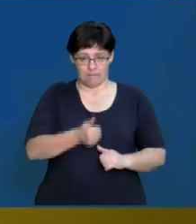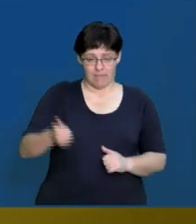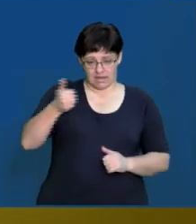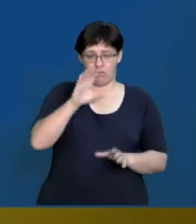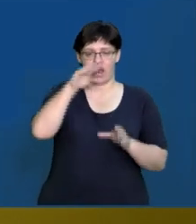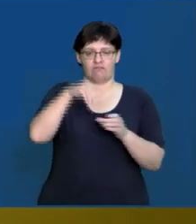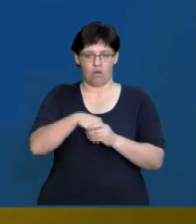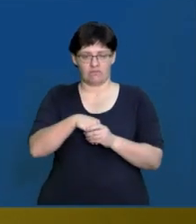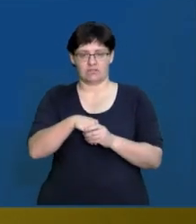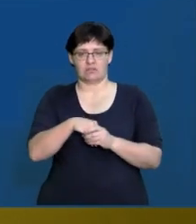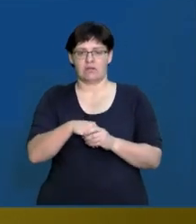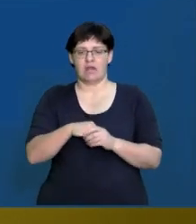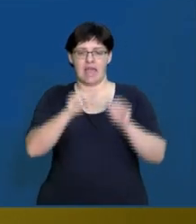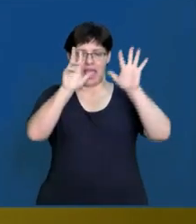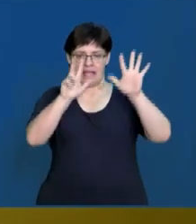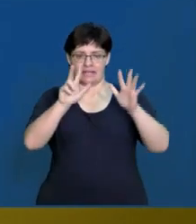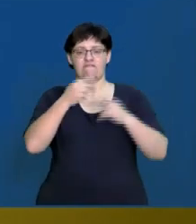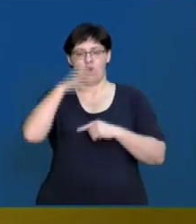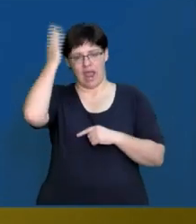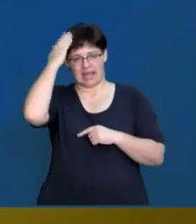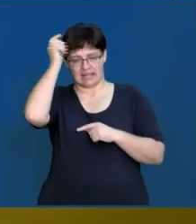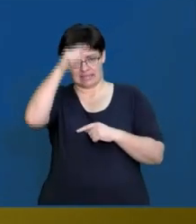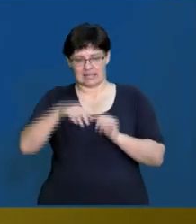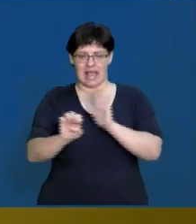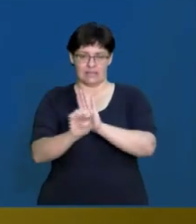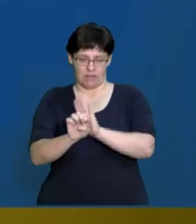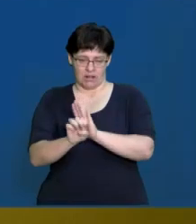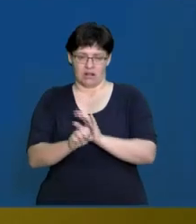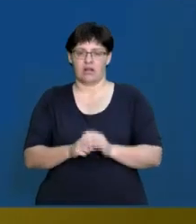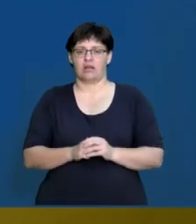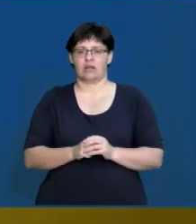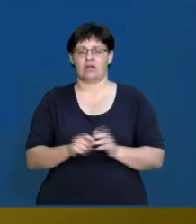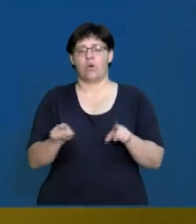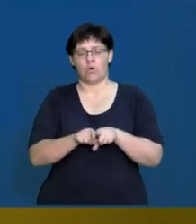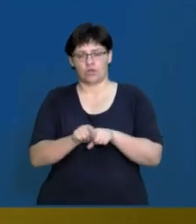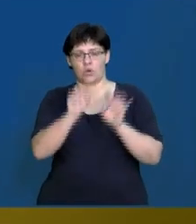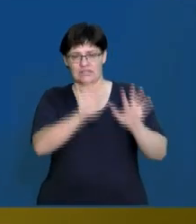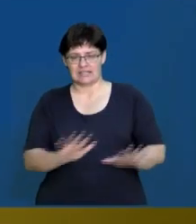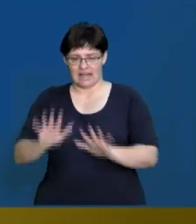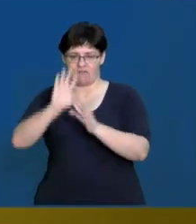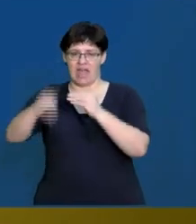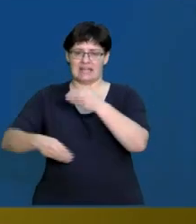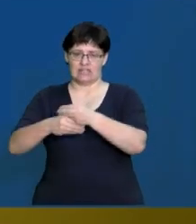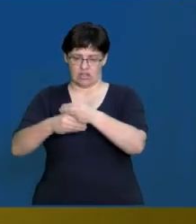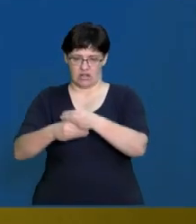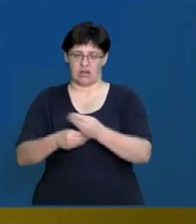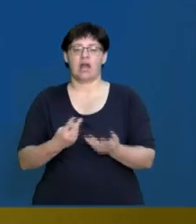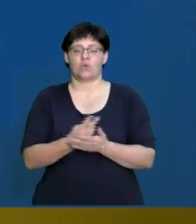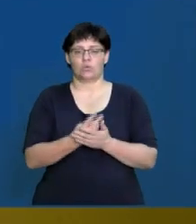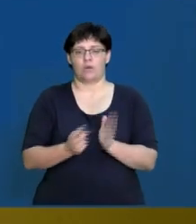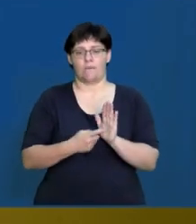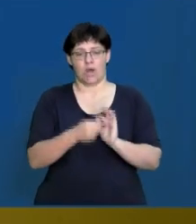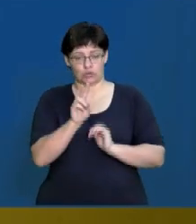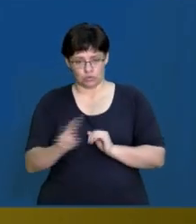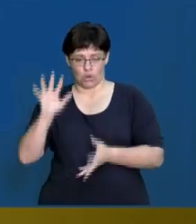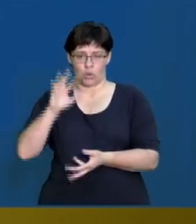for the main body, which includes your 8 marks for the headings and examples, and then your 10 marks for the additional